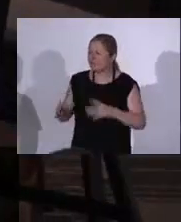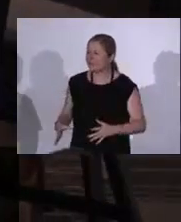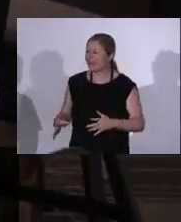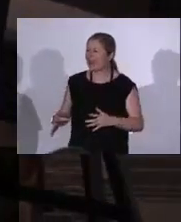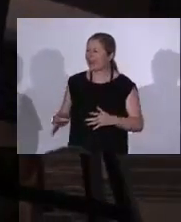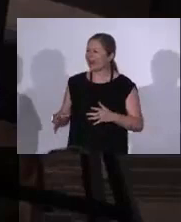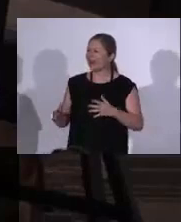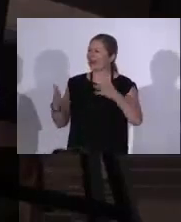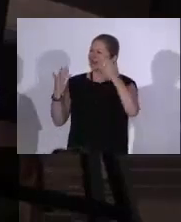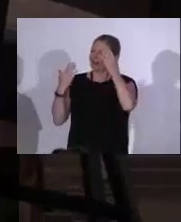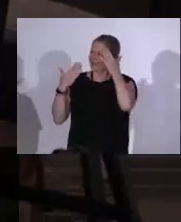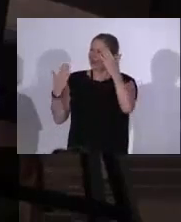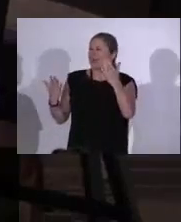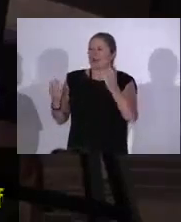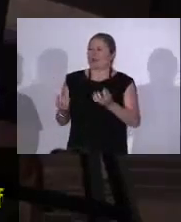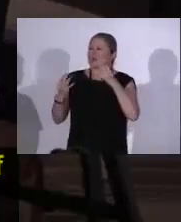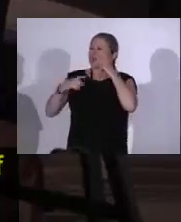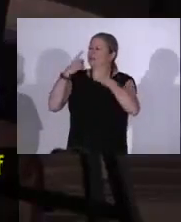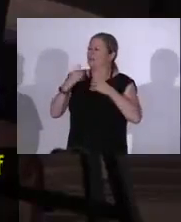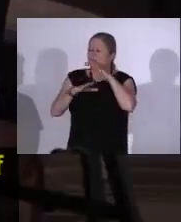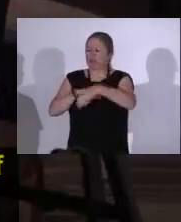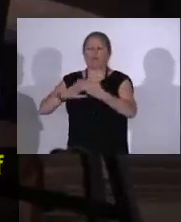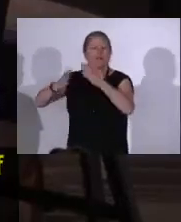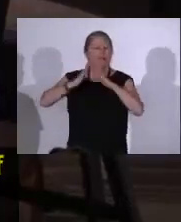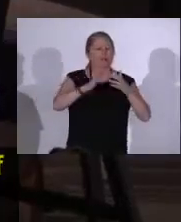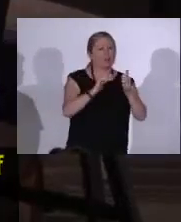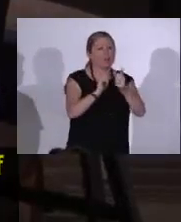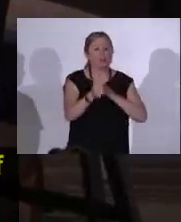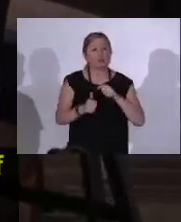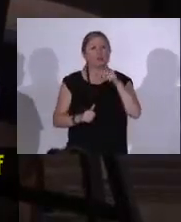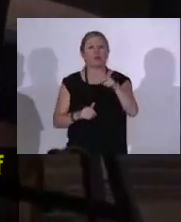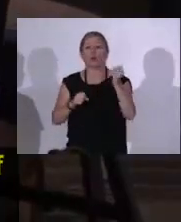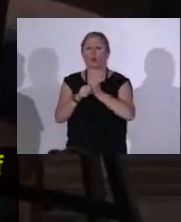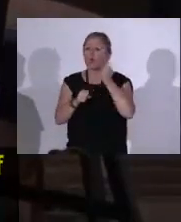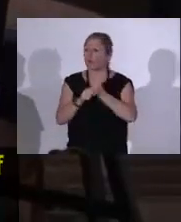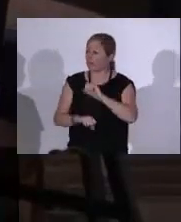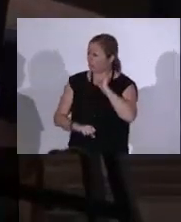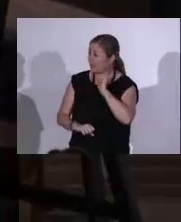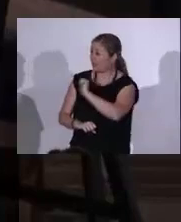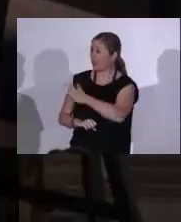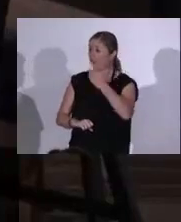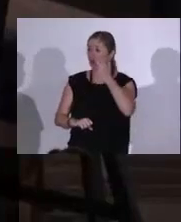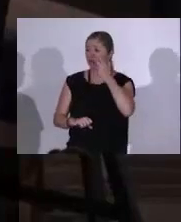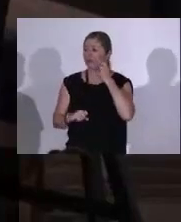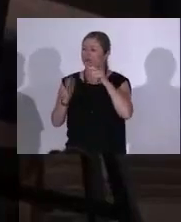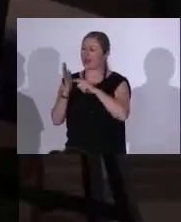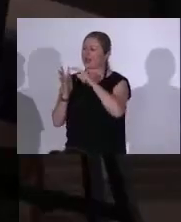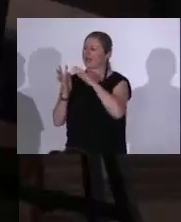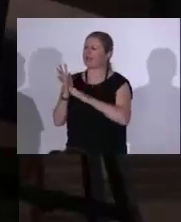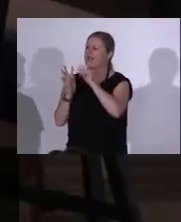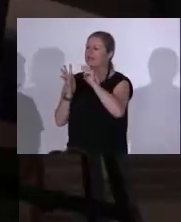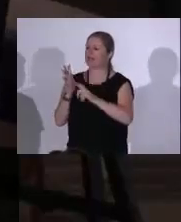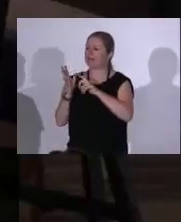in this area around community sport. Whether you created your own or whether you did find it somewhere to help you get started, whether